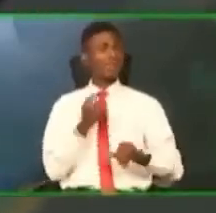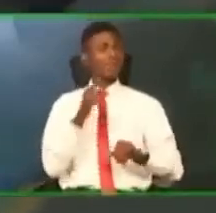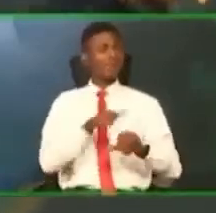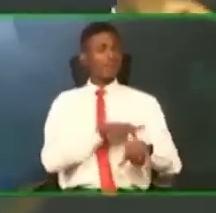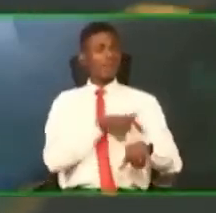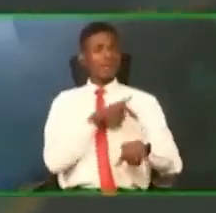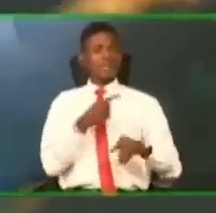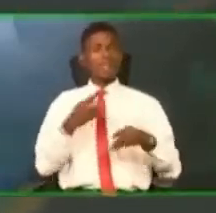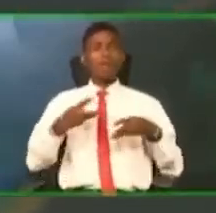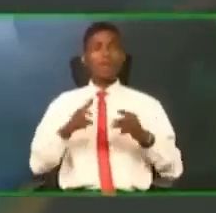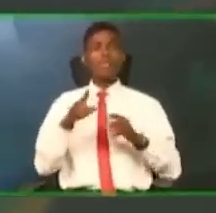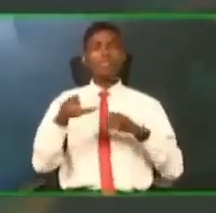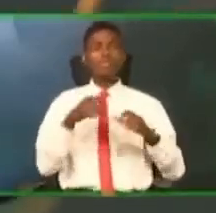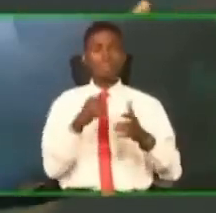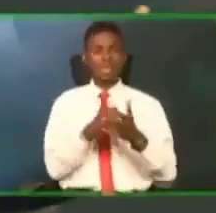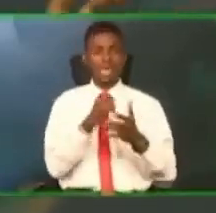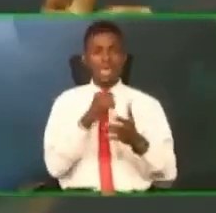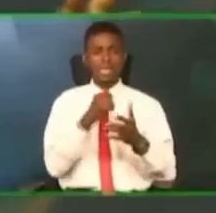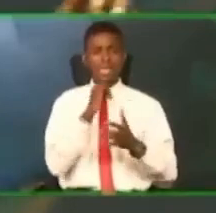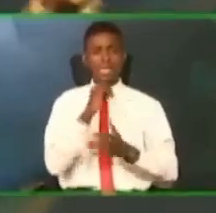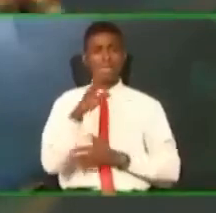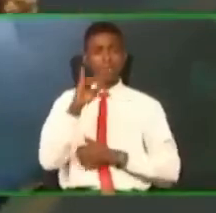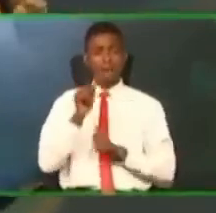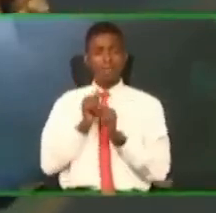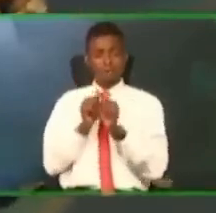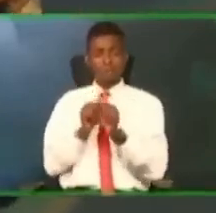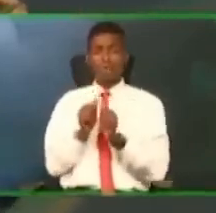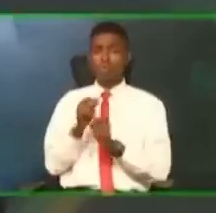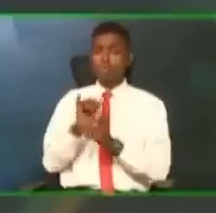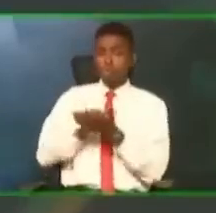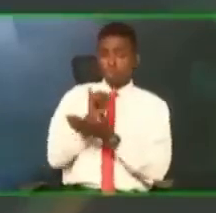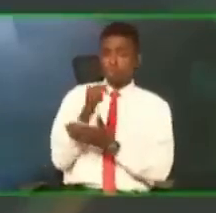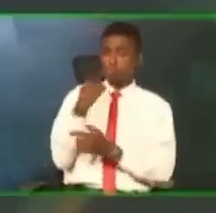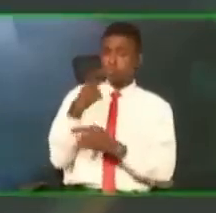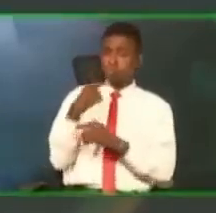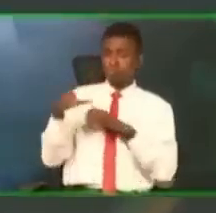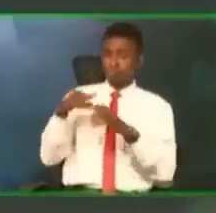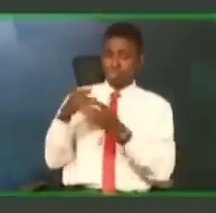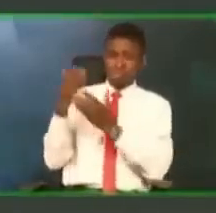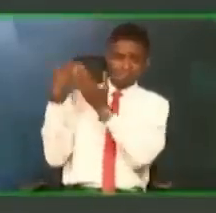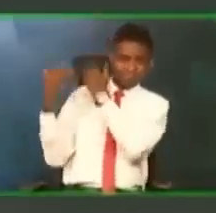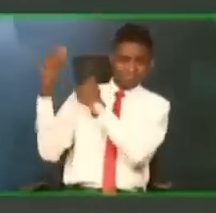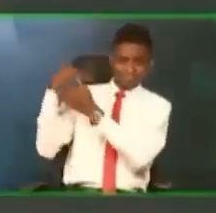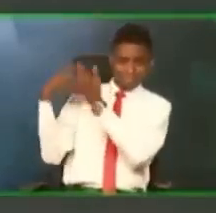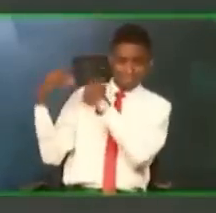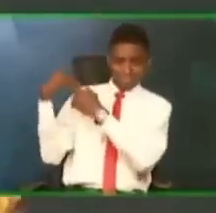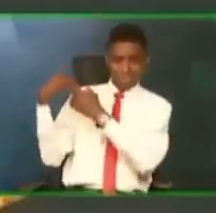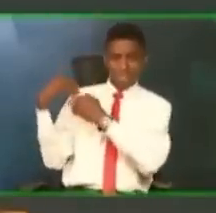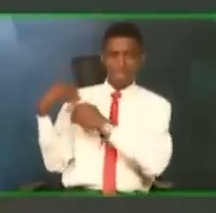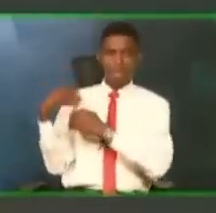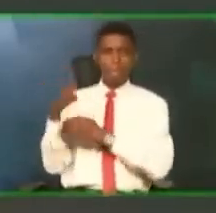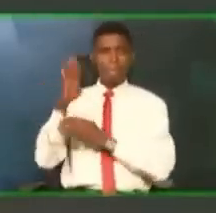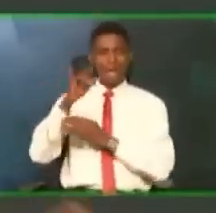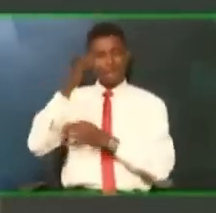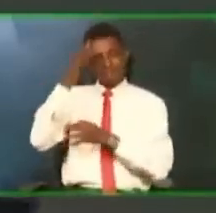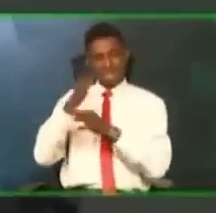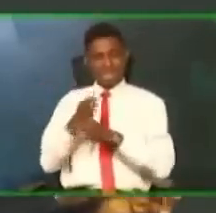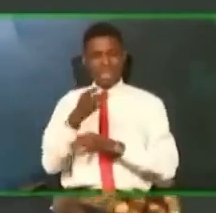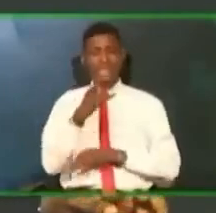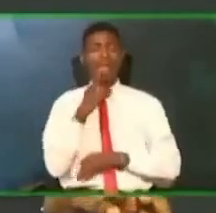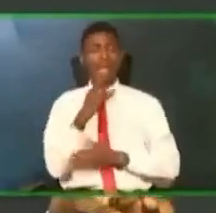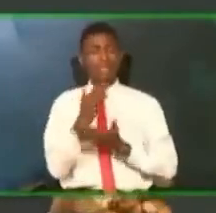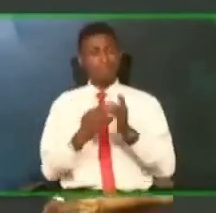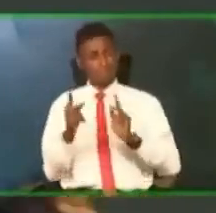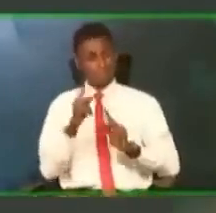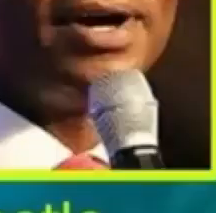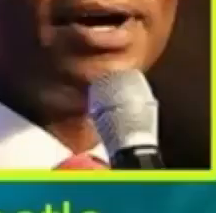some them who through faith and patience have obtained. There are people who ran this race when others were laughing at them, ignoring